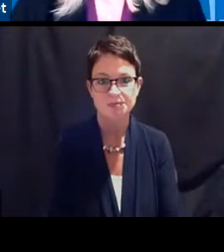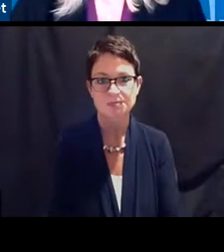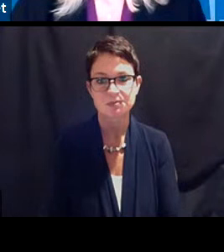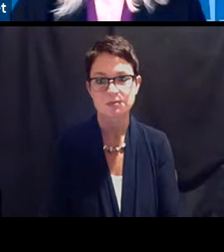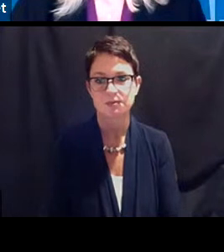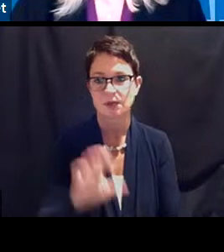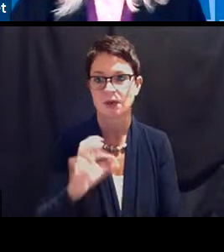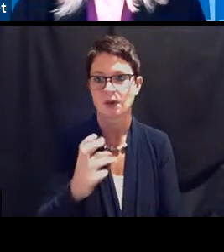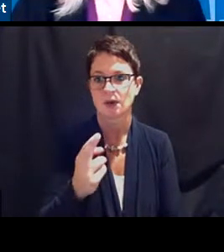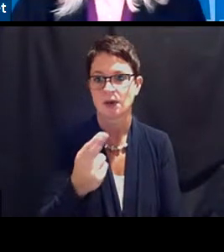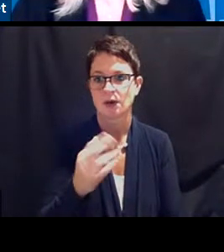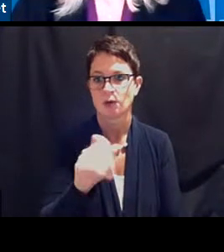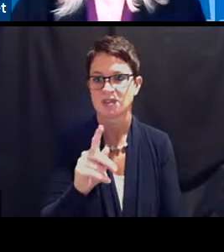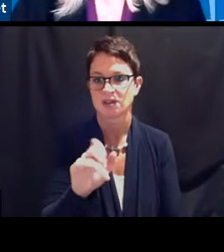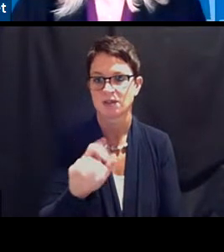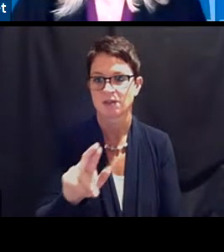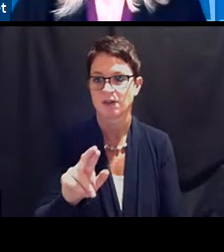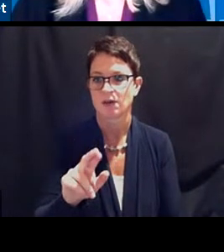Christopher Bosick.